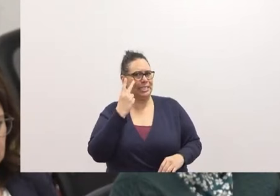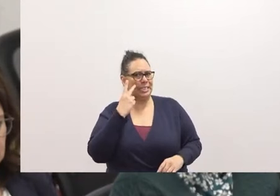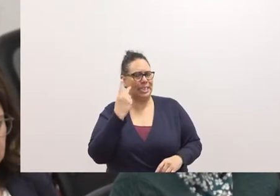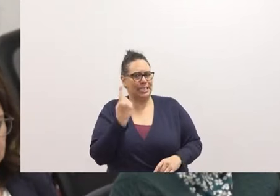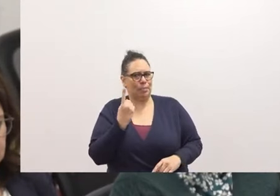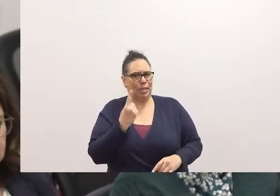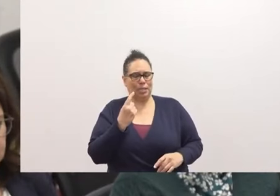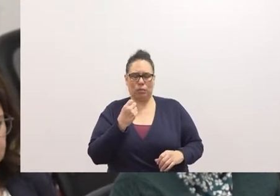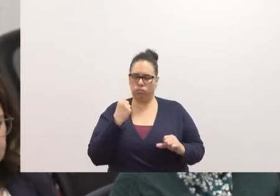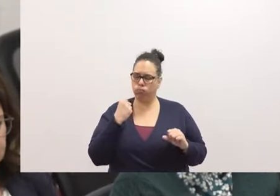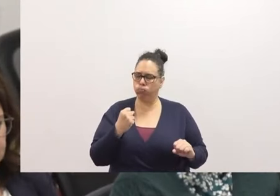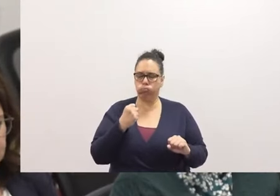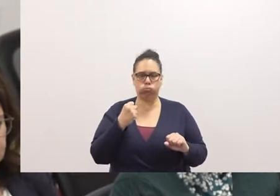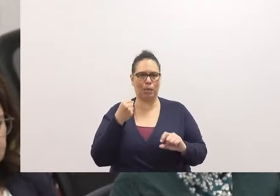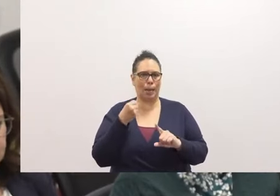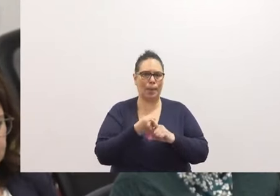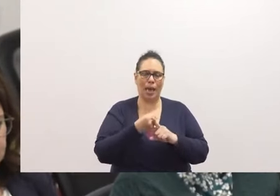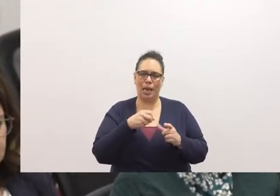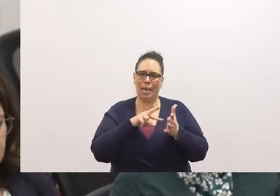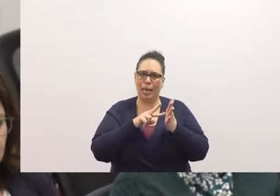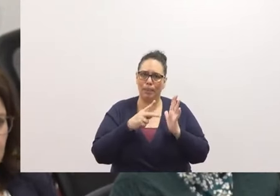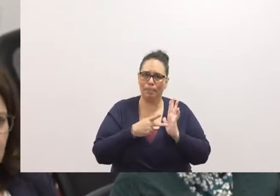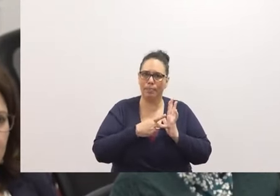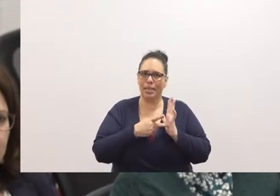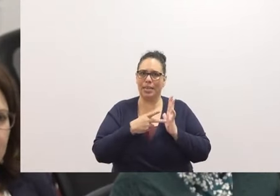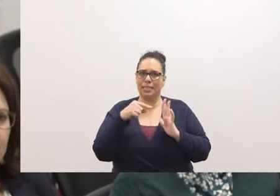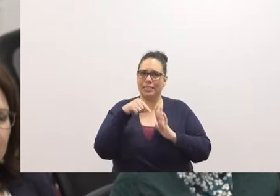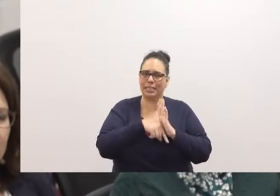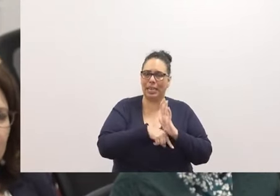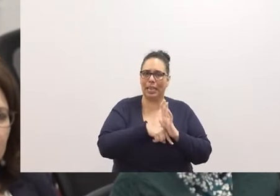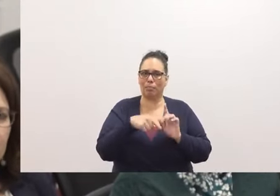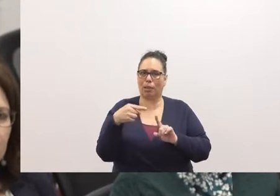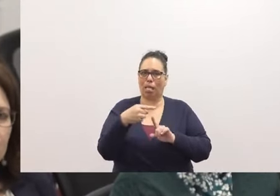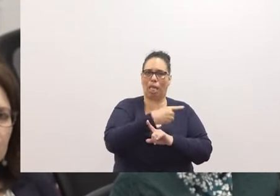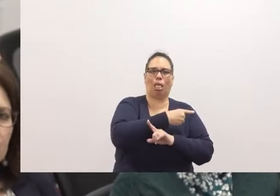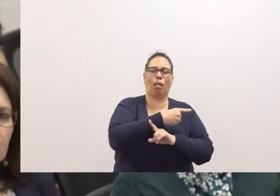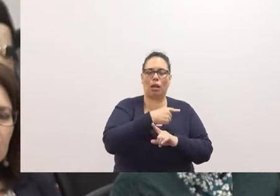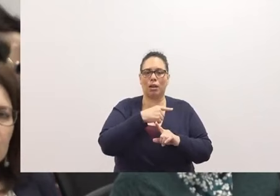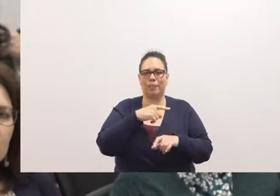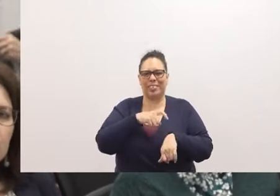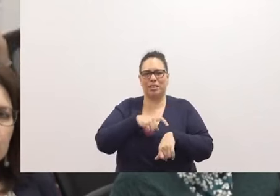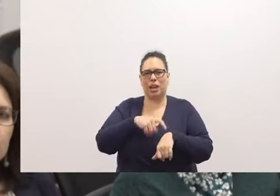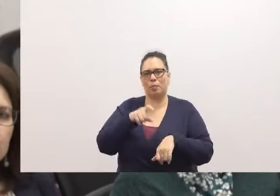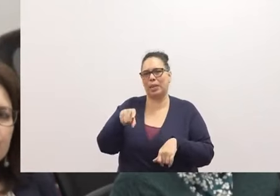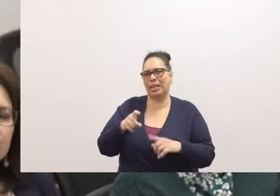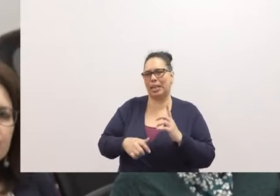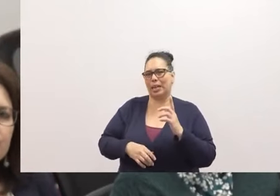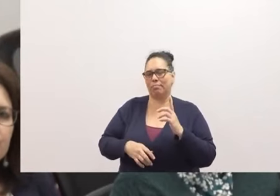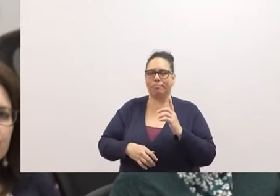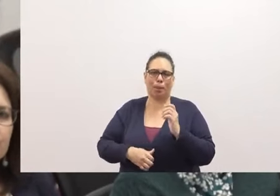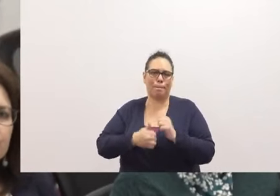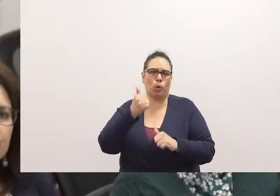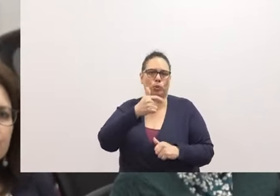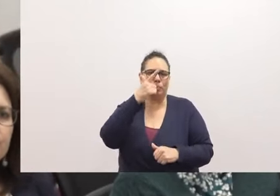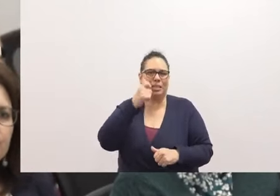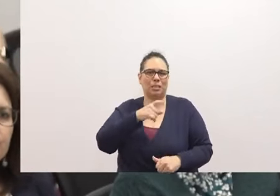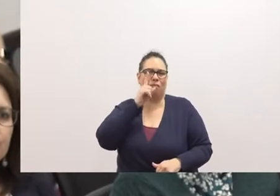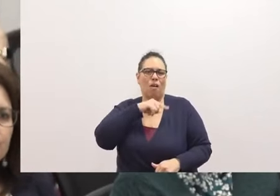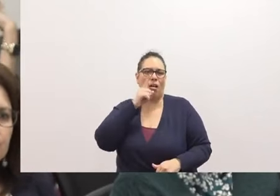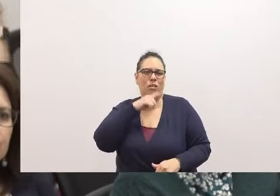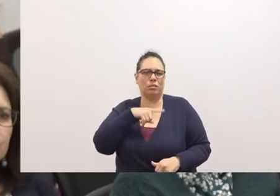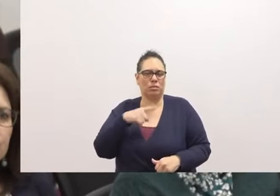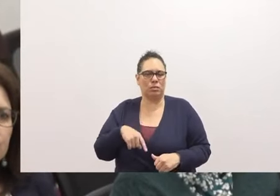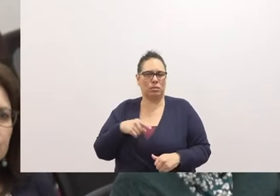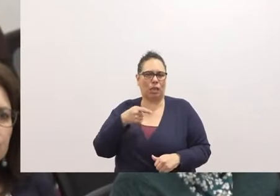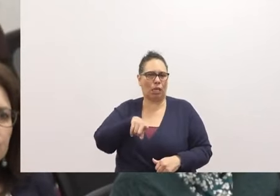impactful and so meaningful be derailed in a time when we need it most just because of some false accusations. So